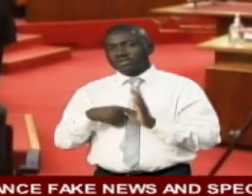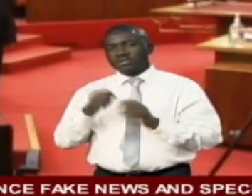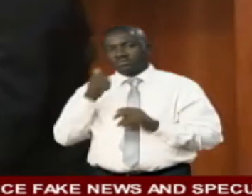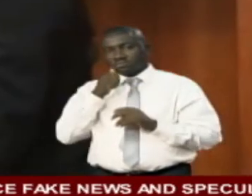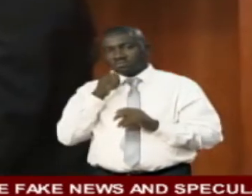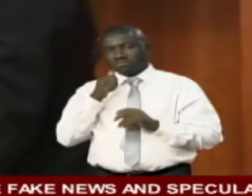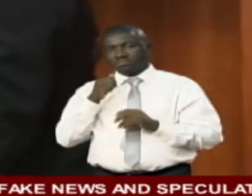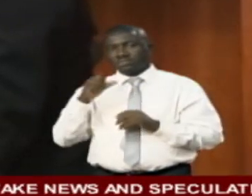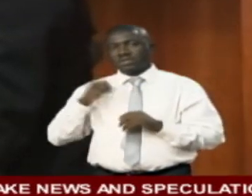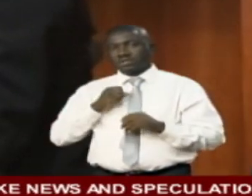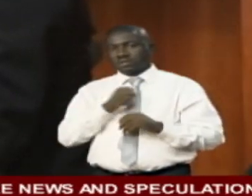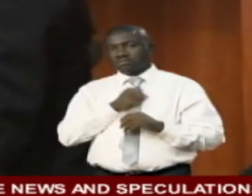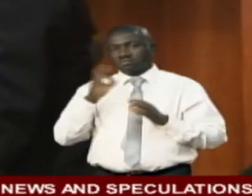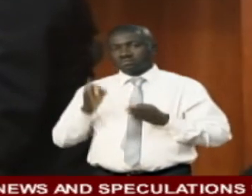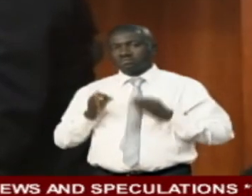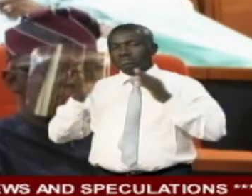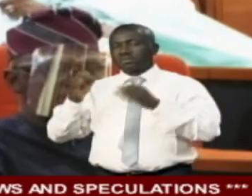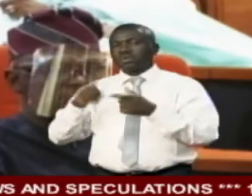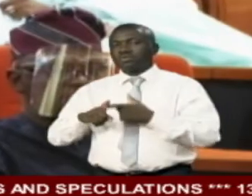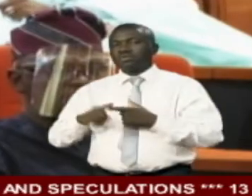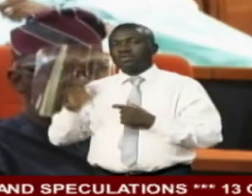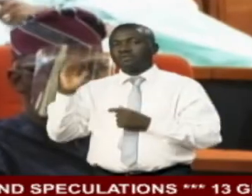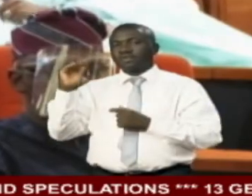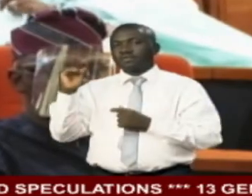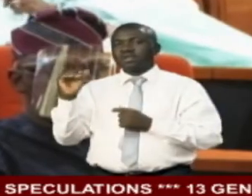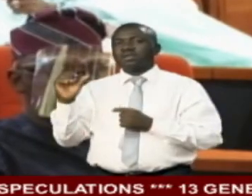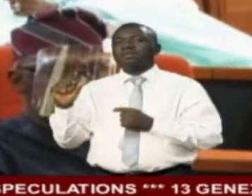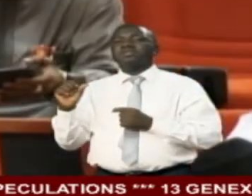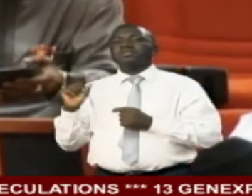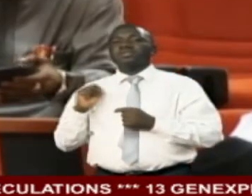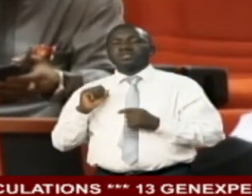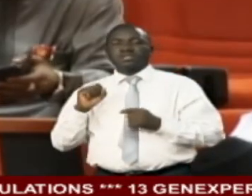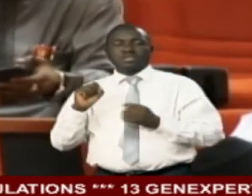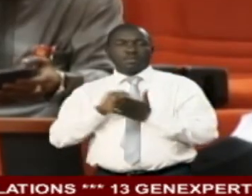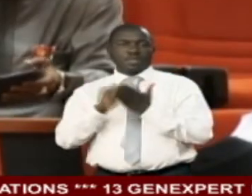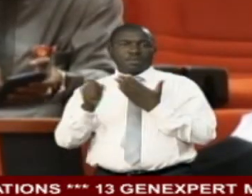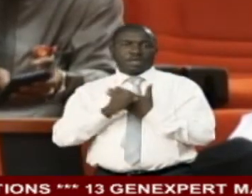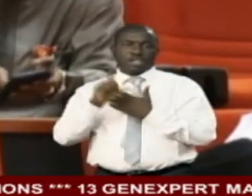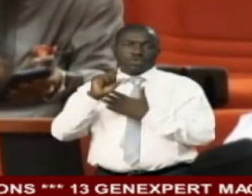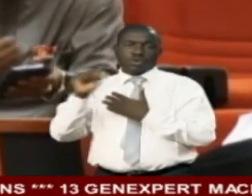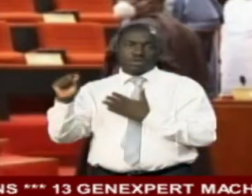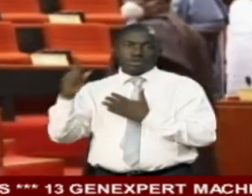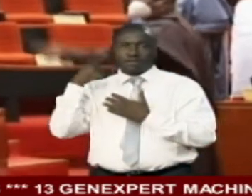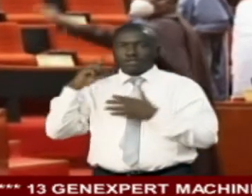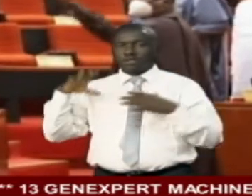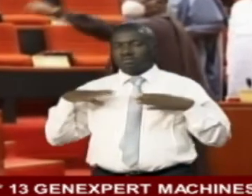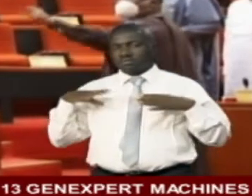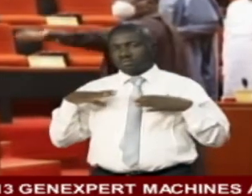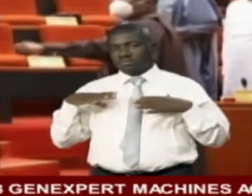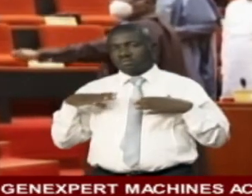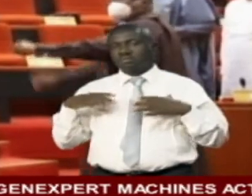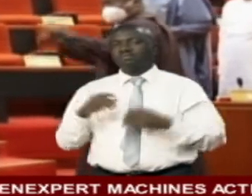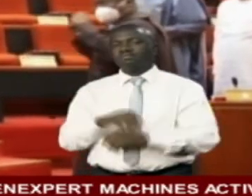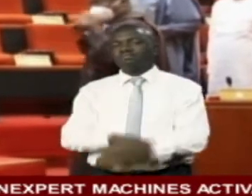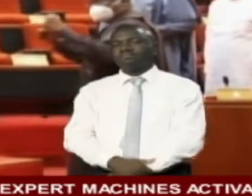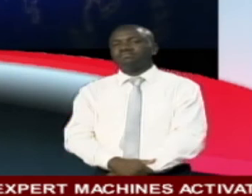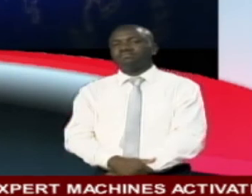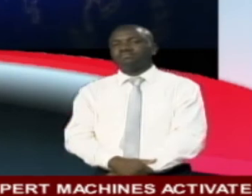adjourned to 15th of September 2020 for its annual recess. From the National Assembly, Ignatius Nkwo, NTA